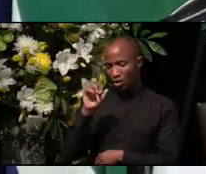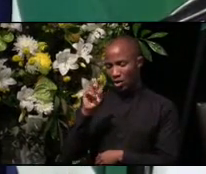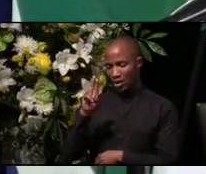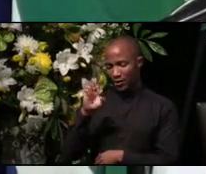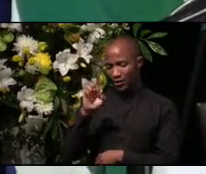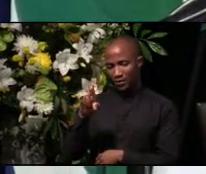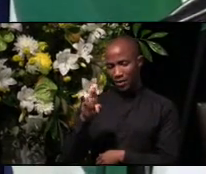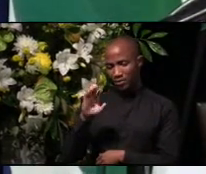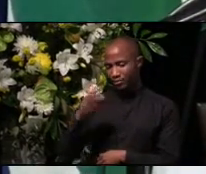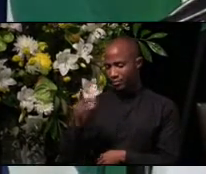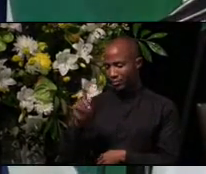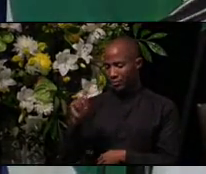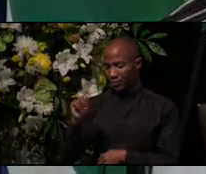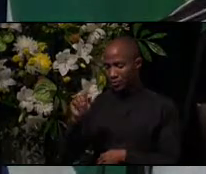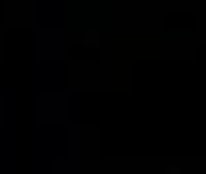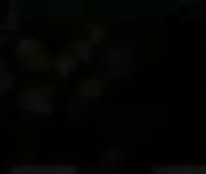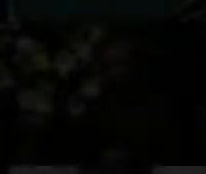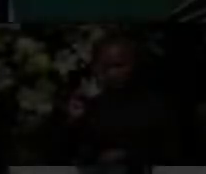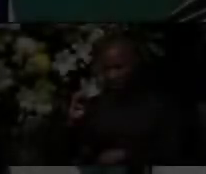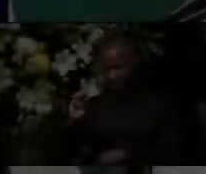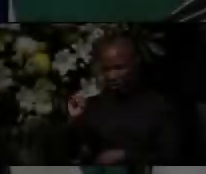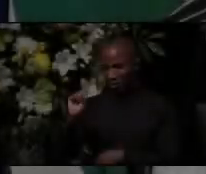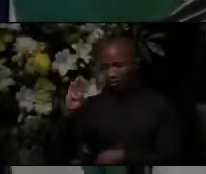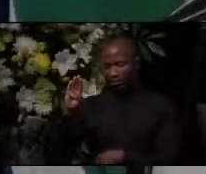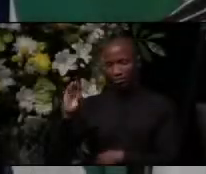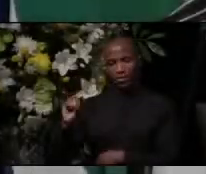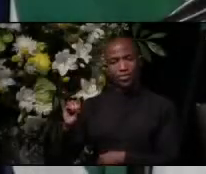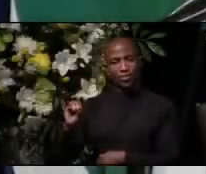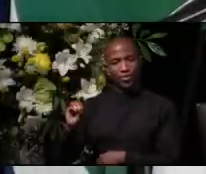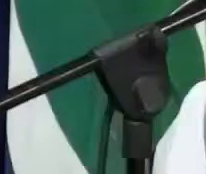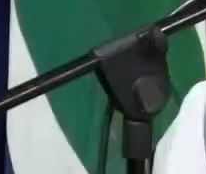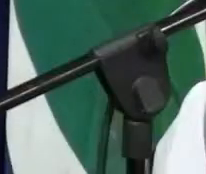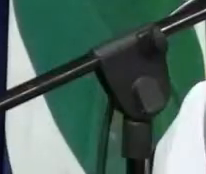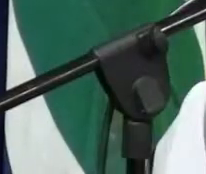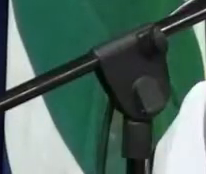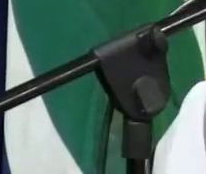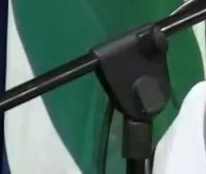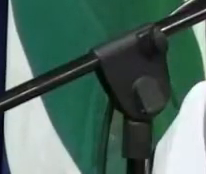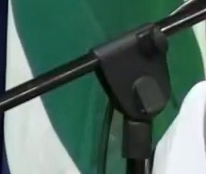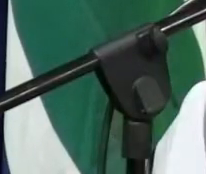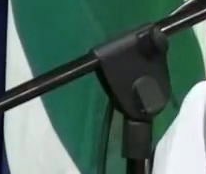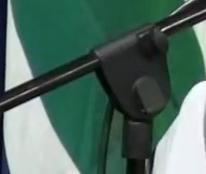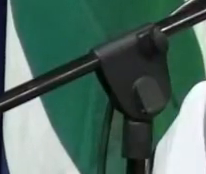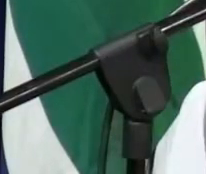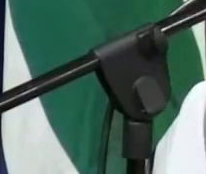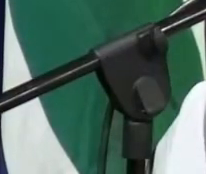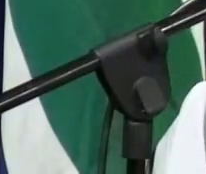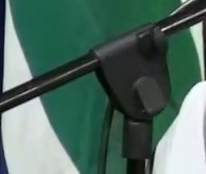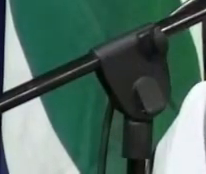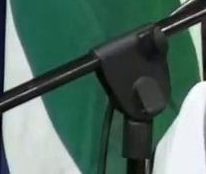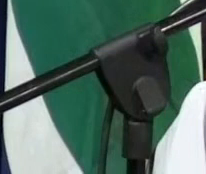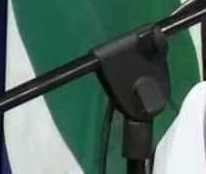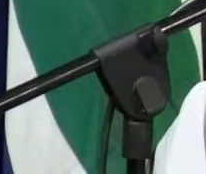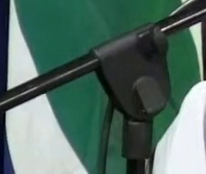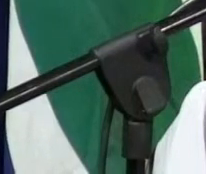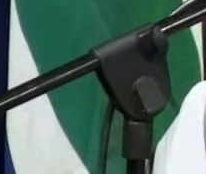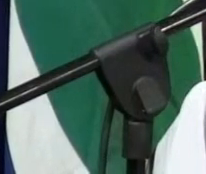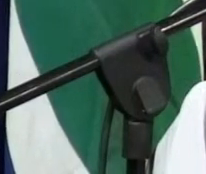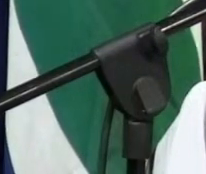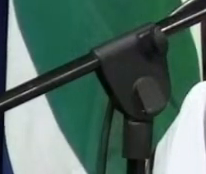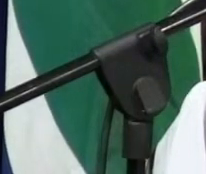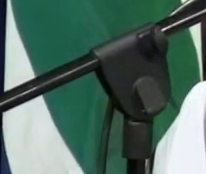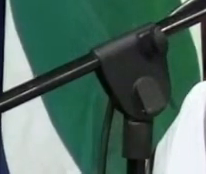a member of the ANC Youth League you know Philemon matole